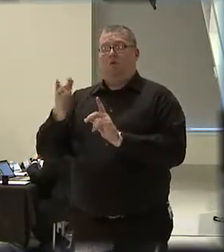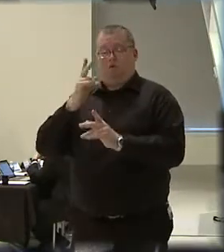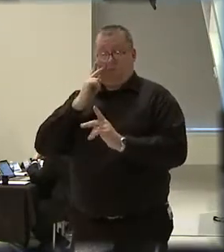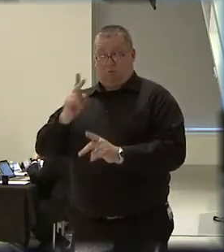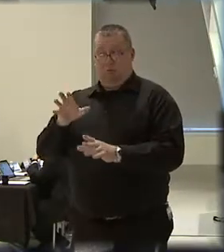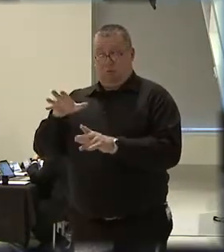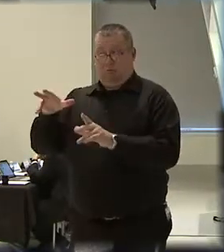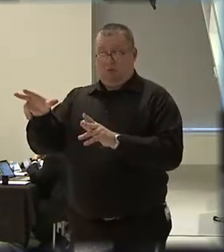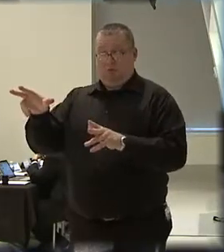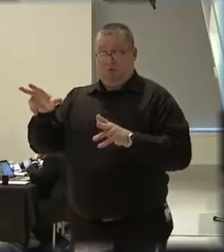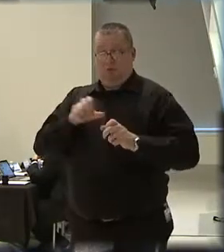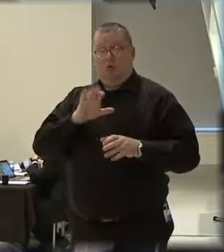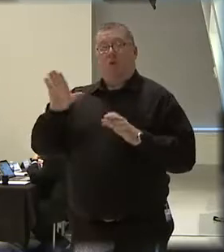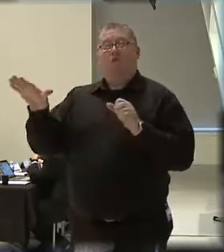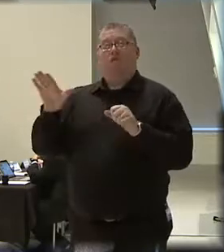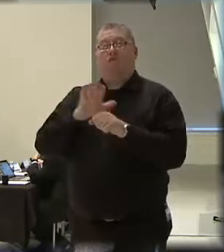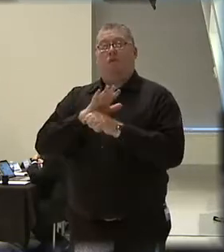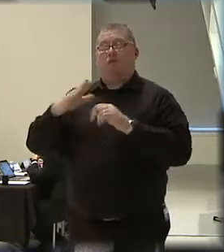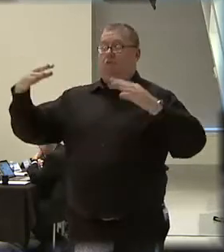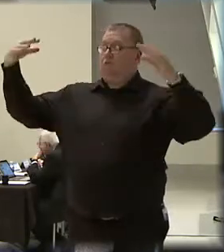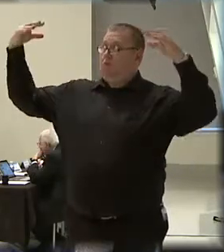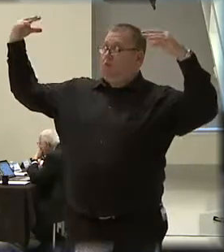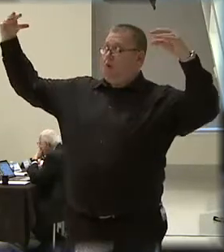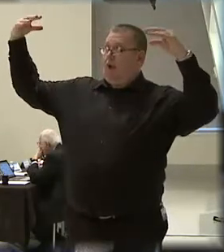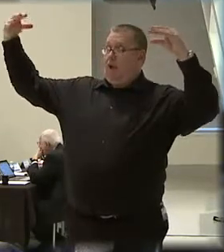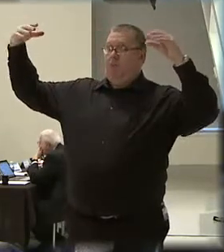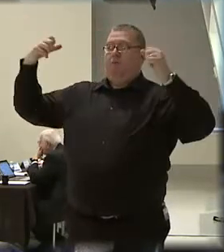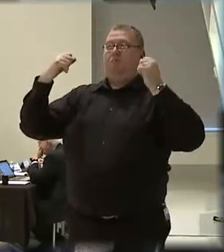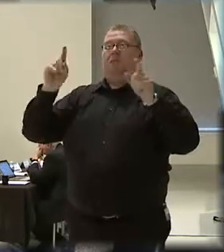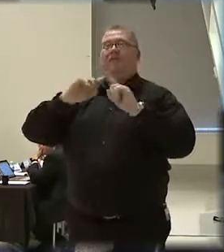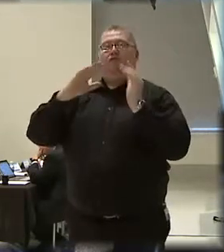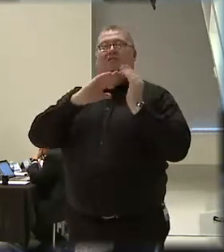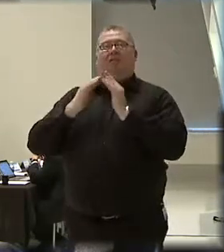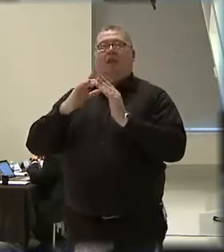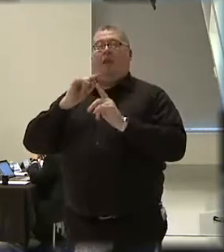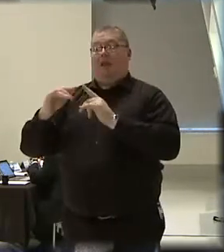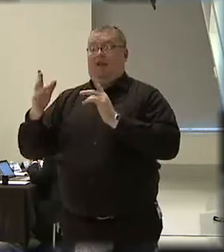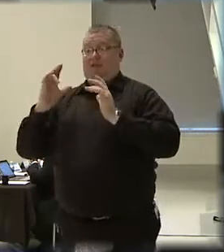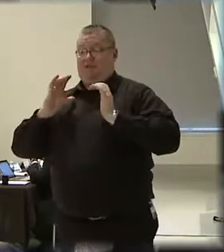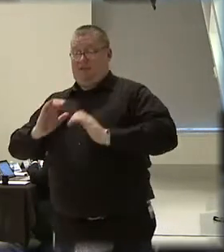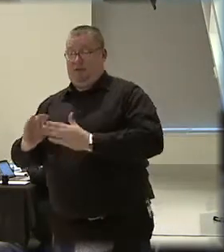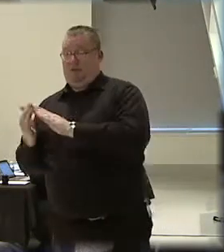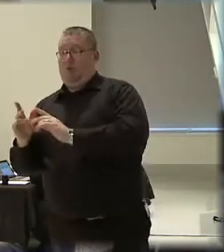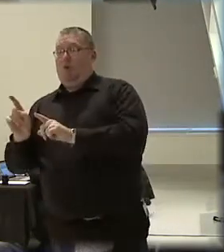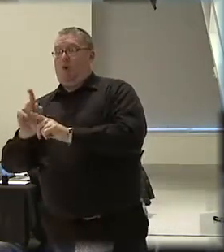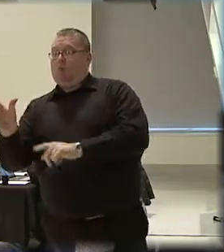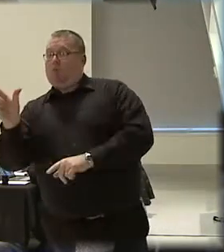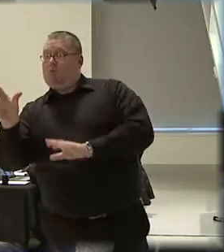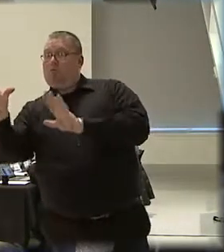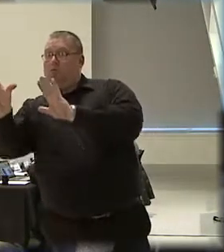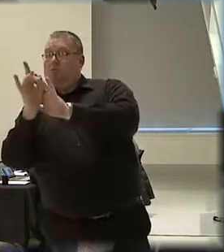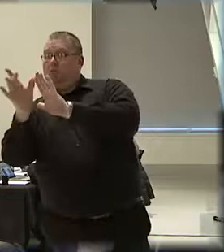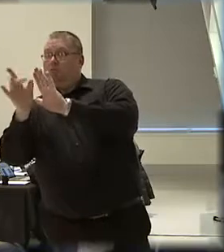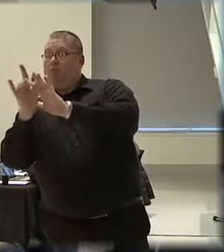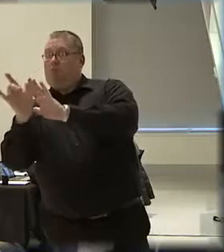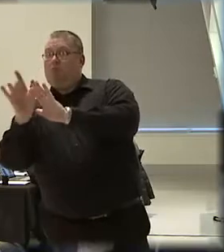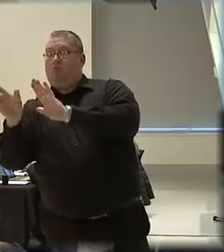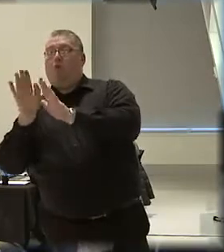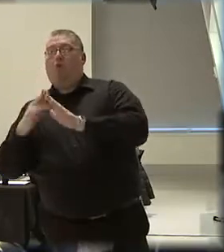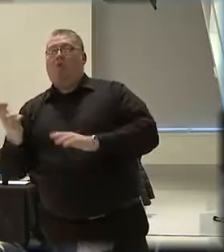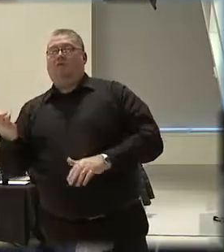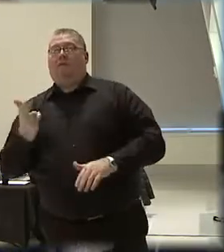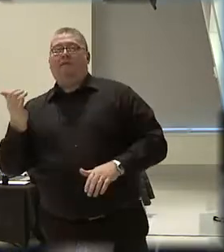our closed-circuit TV cameras, but numerous citizens who were on trains also captured that incident on cell